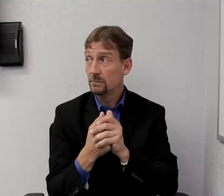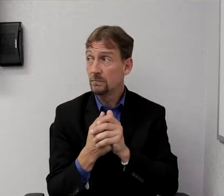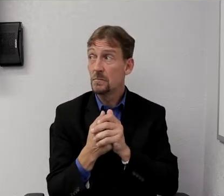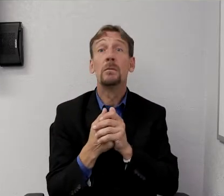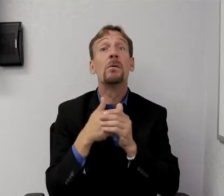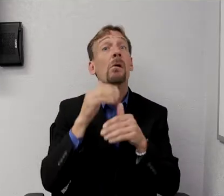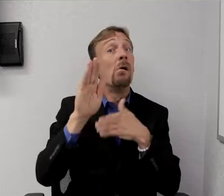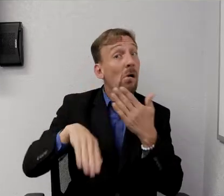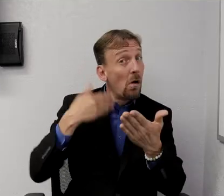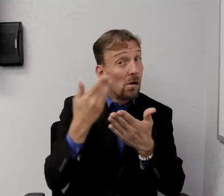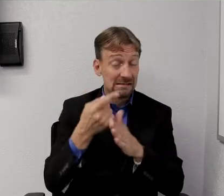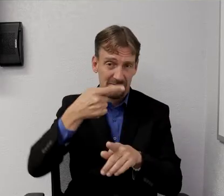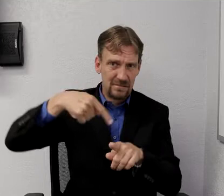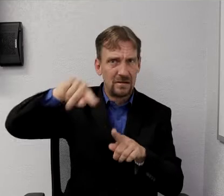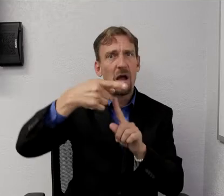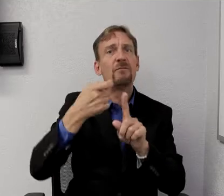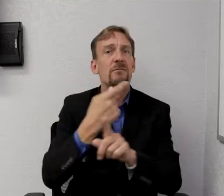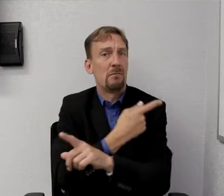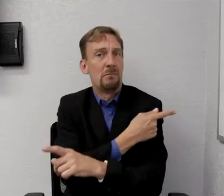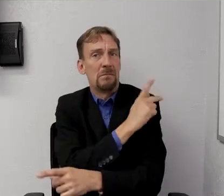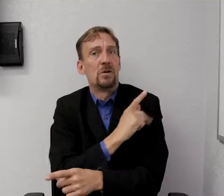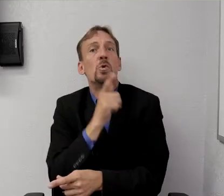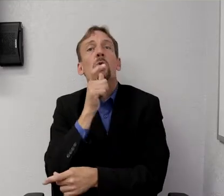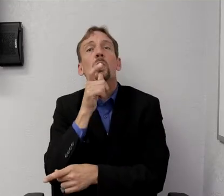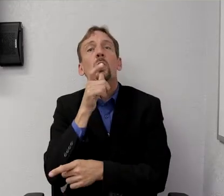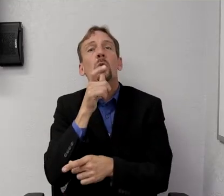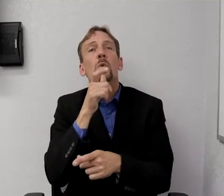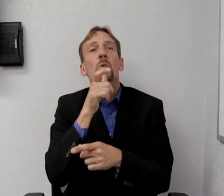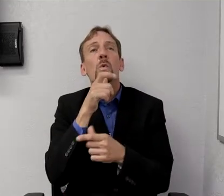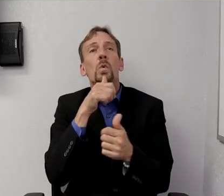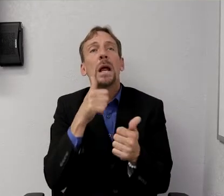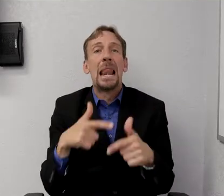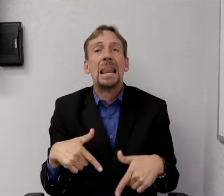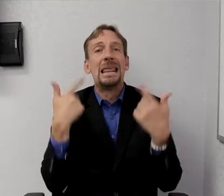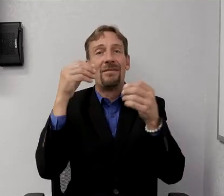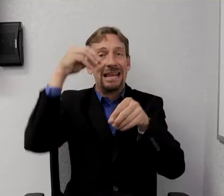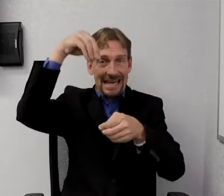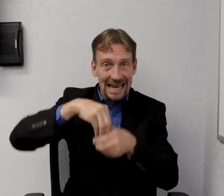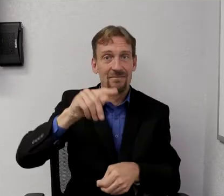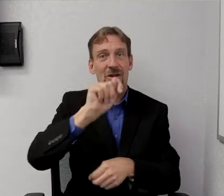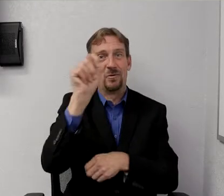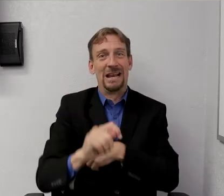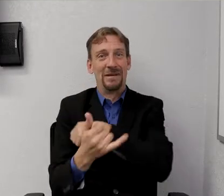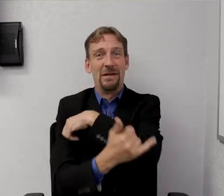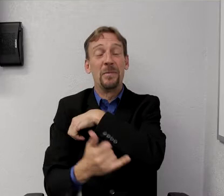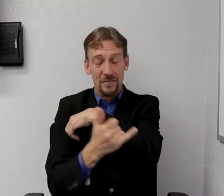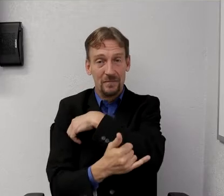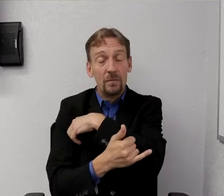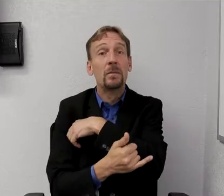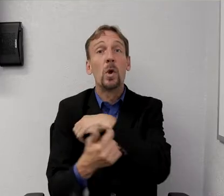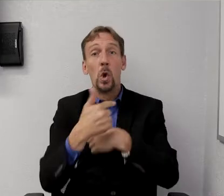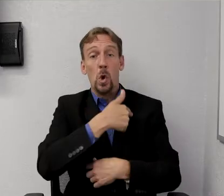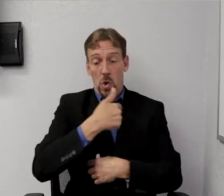almost all of them have come from patients that are living in Tulare County. We actually have